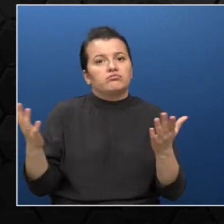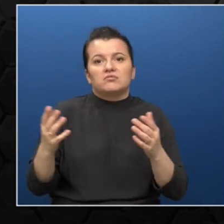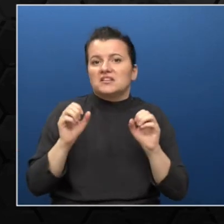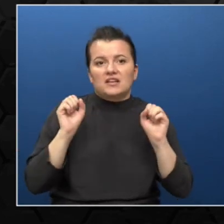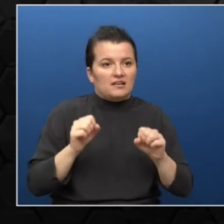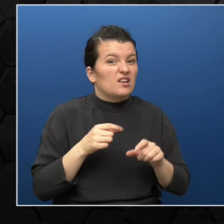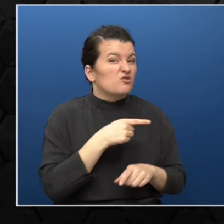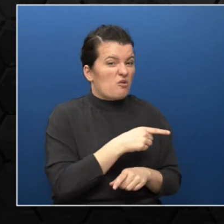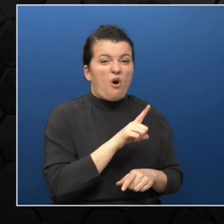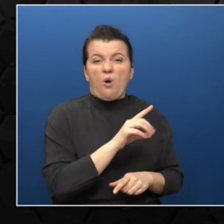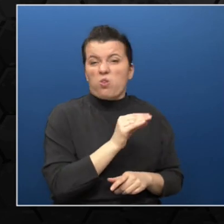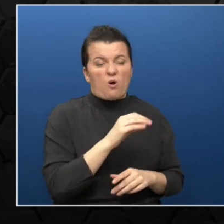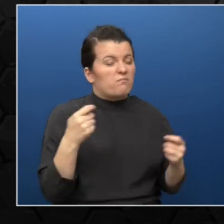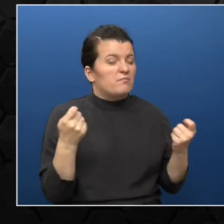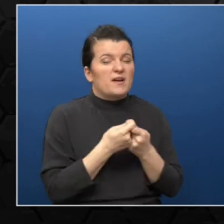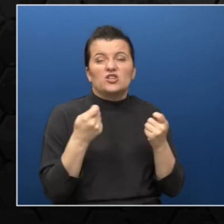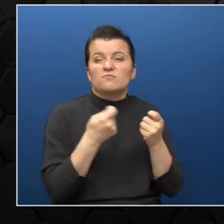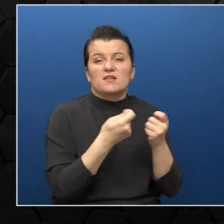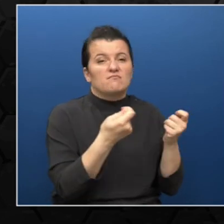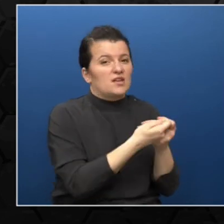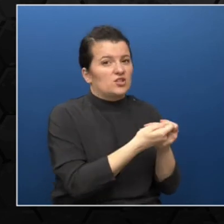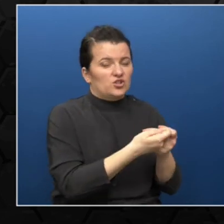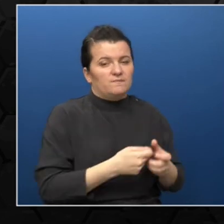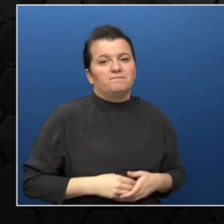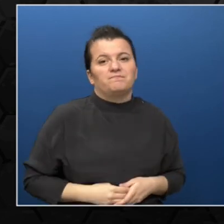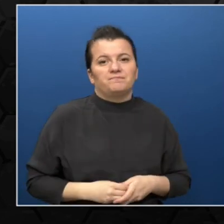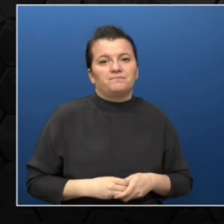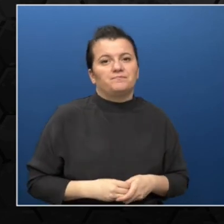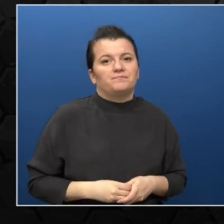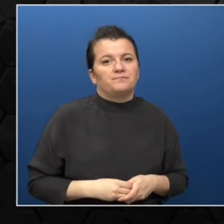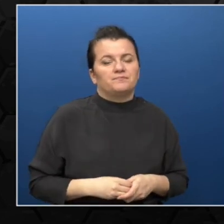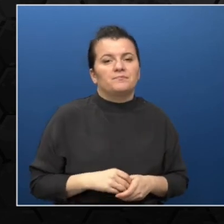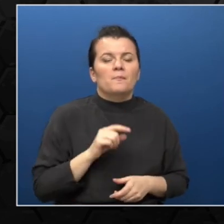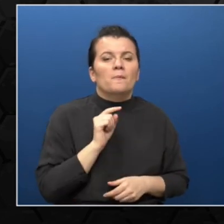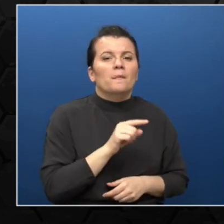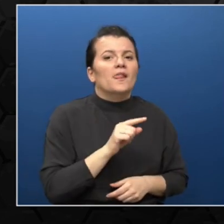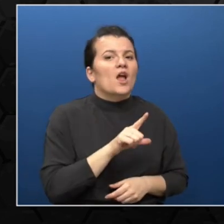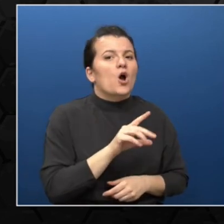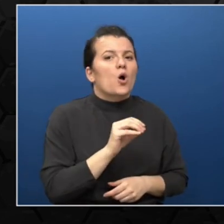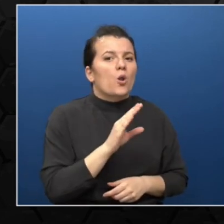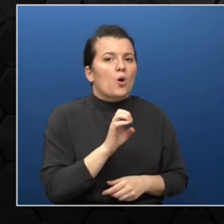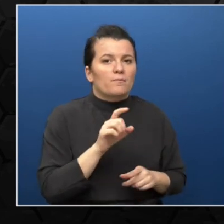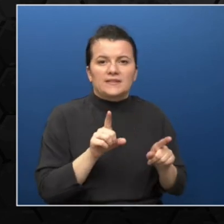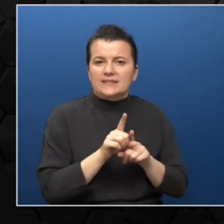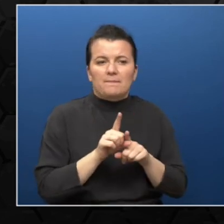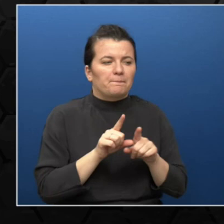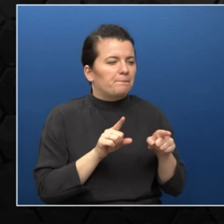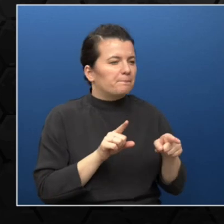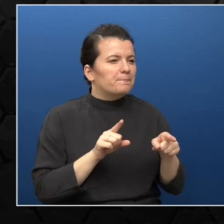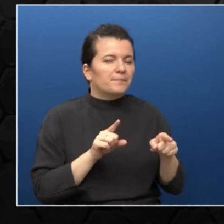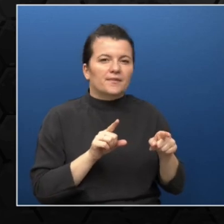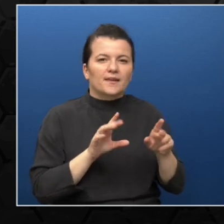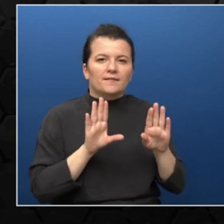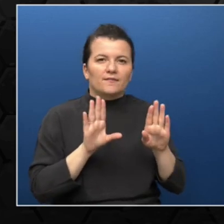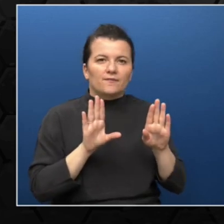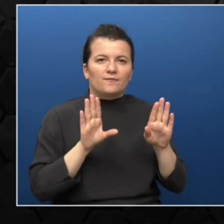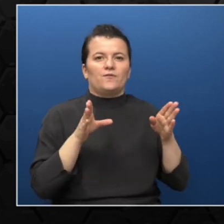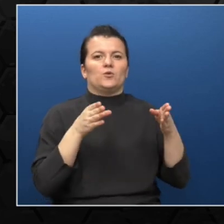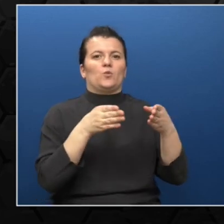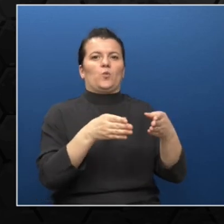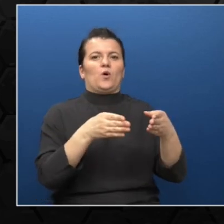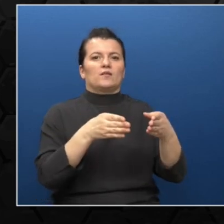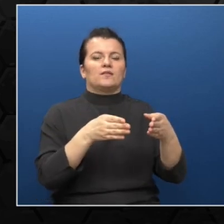And furthermore, Lobe is solely focused on the labeling and